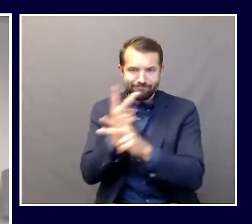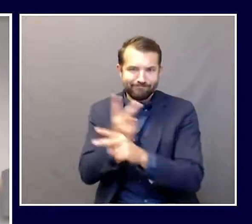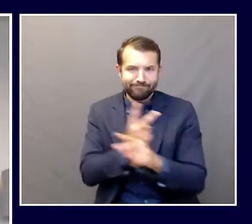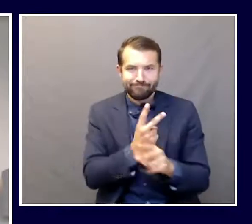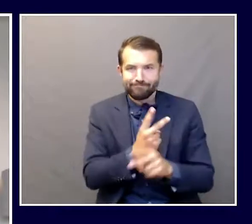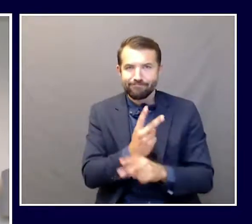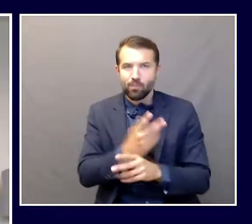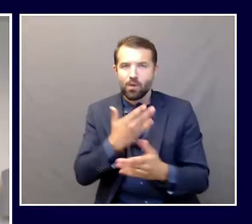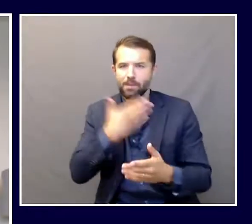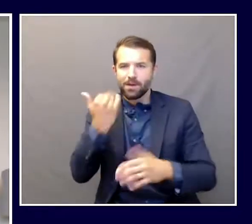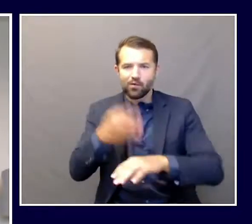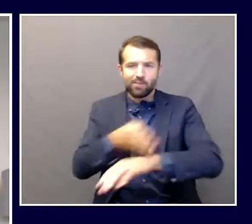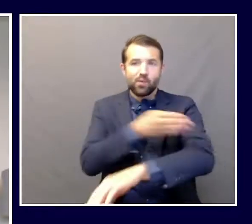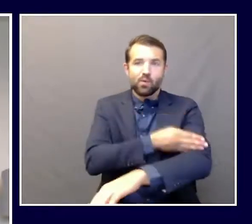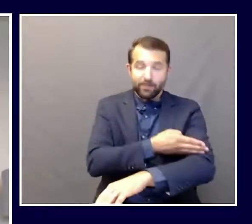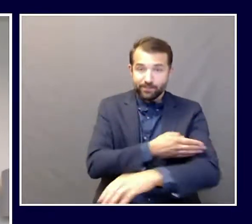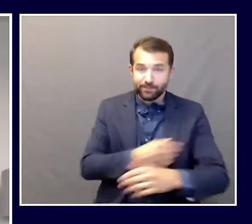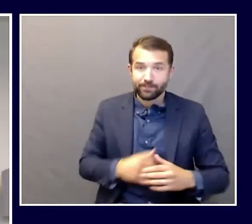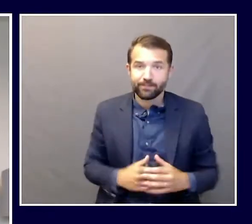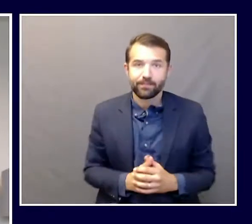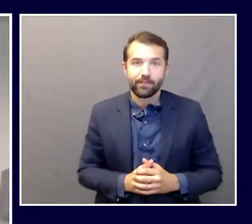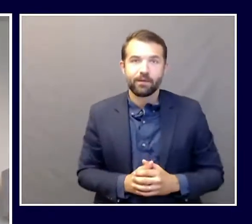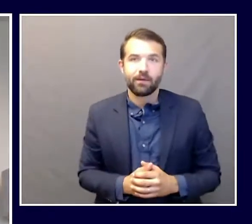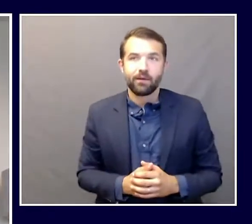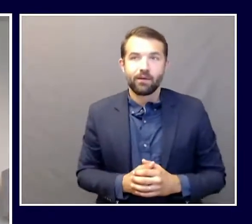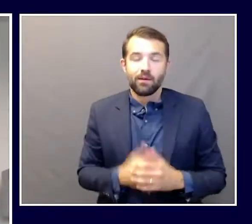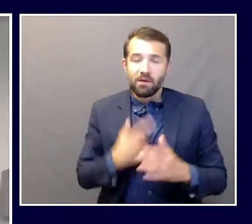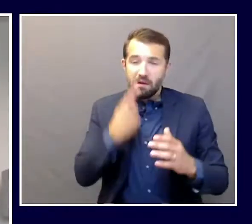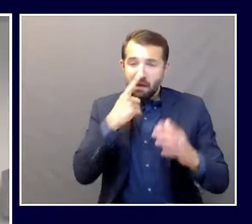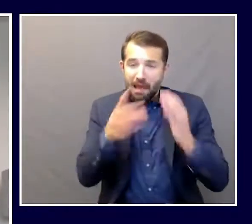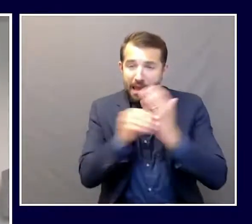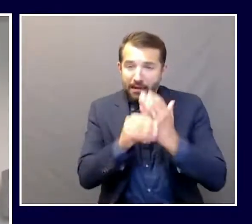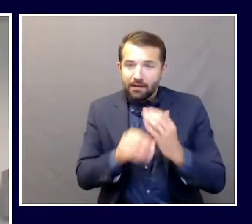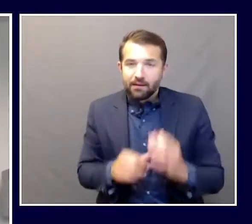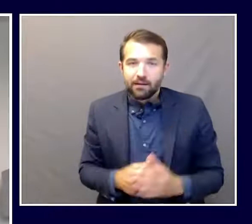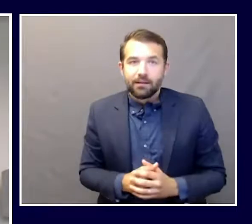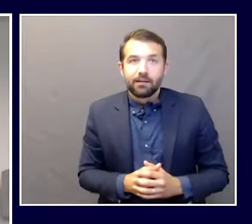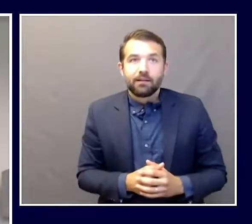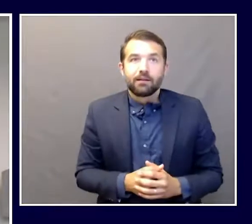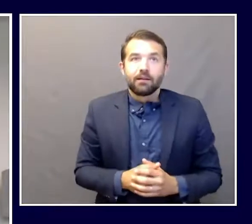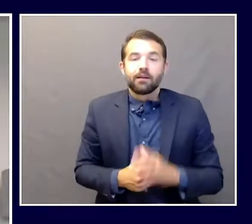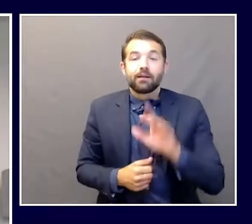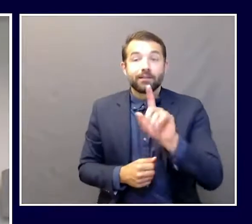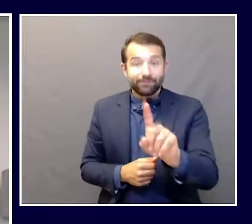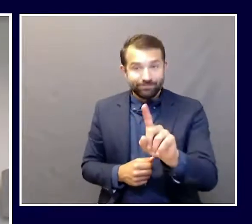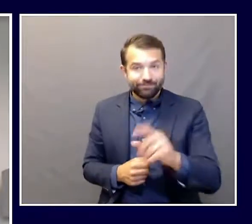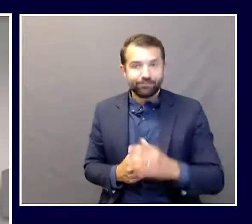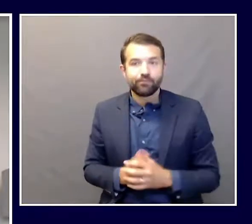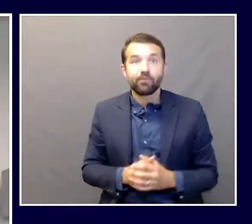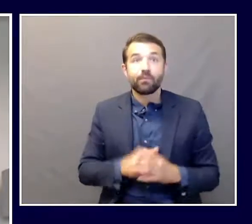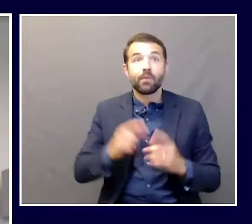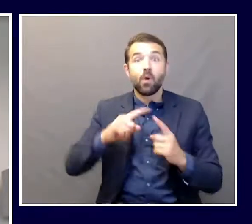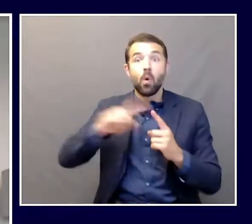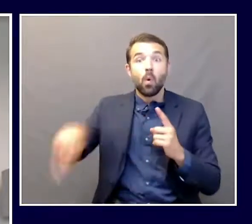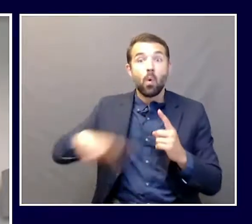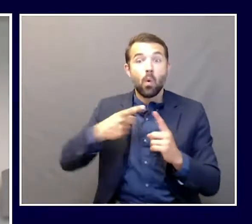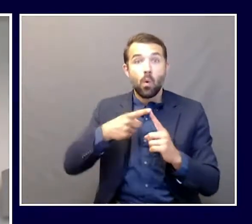Great. Then one quick follow-up. Oh, go ahead. I'm sorry. Oh no, I'll say, Kevin, when folks talk about following the